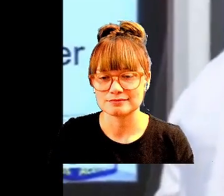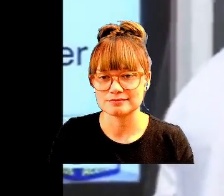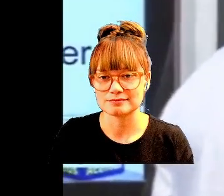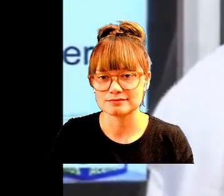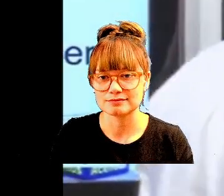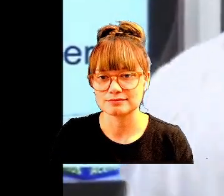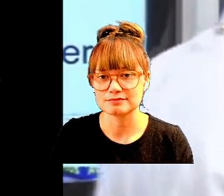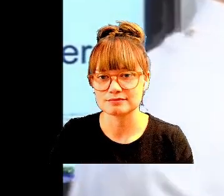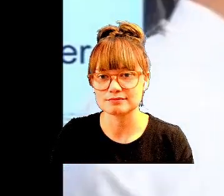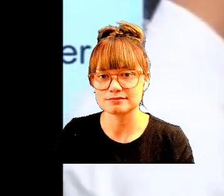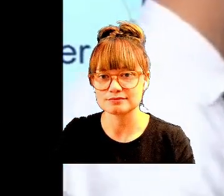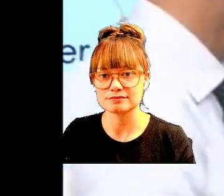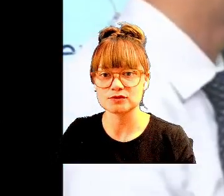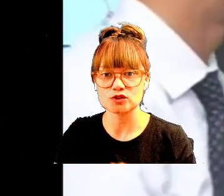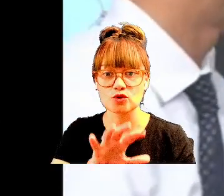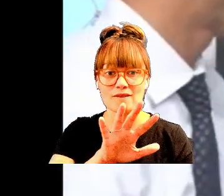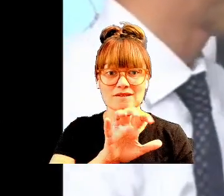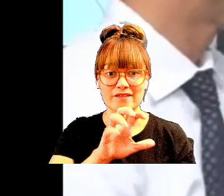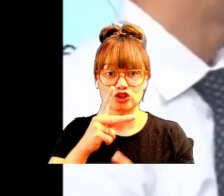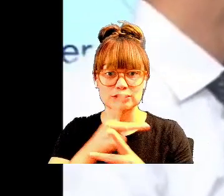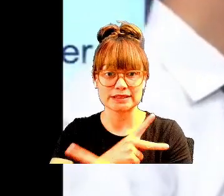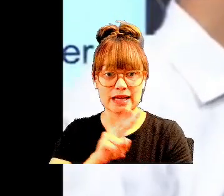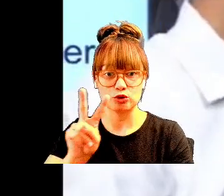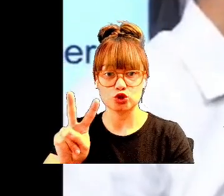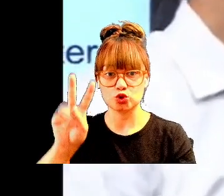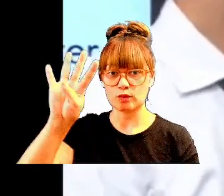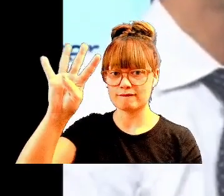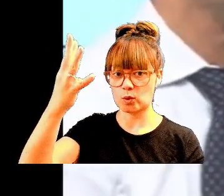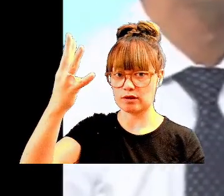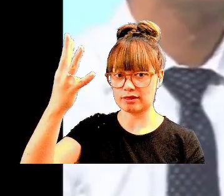the fourth power.